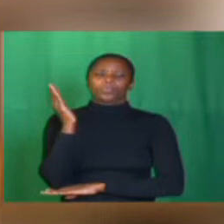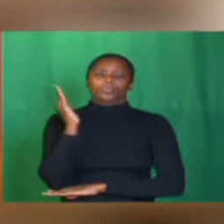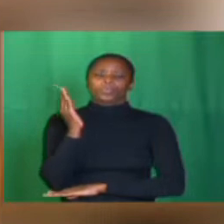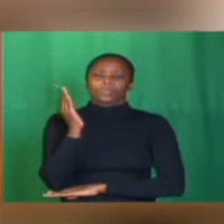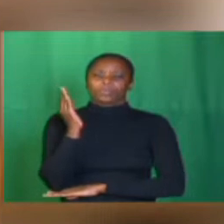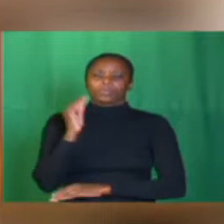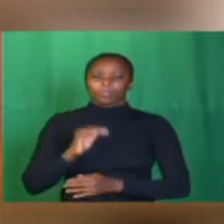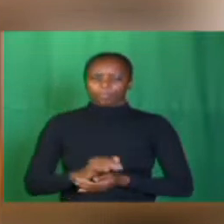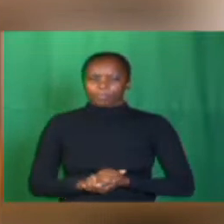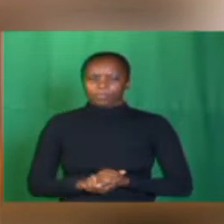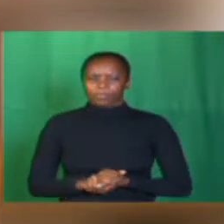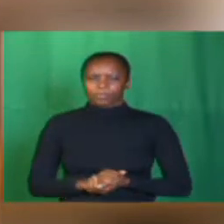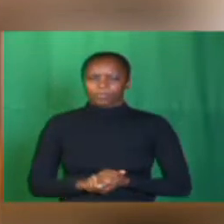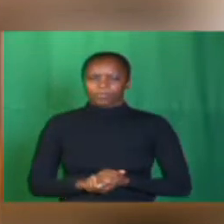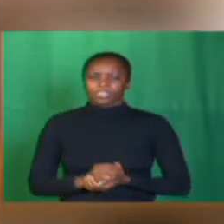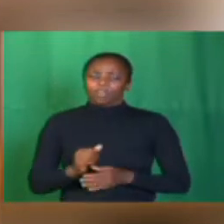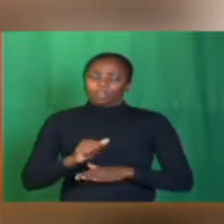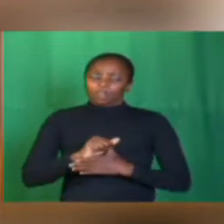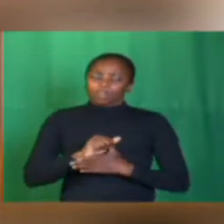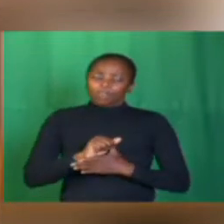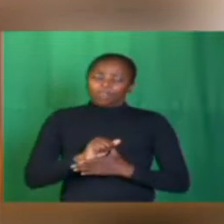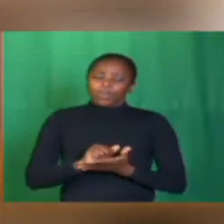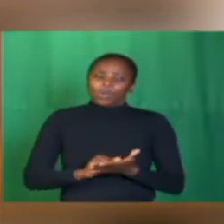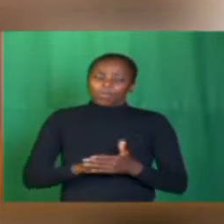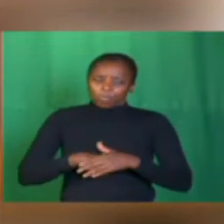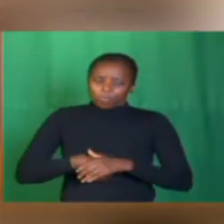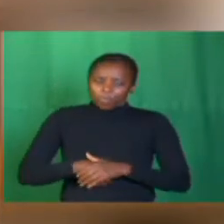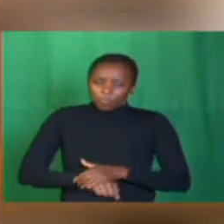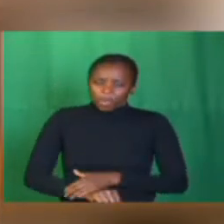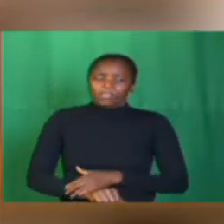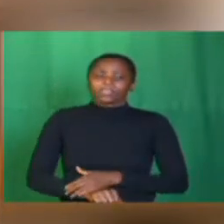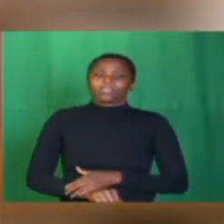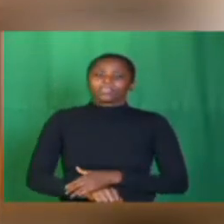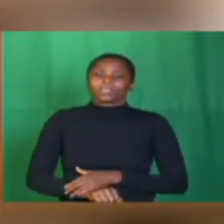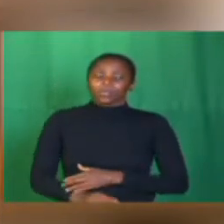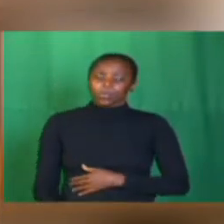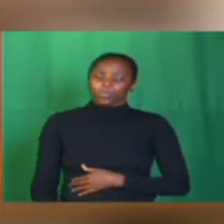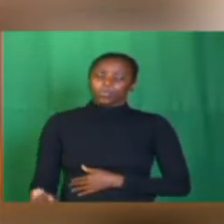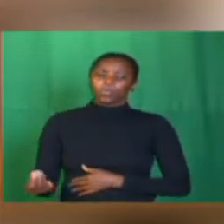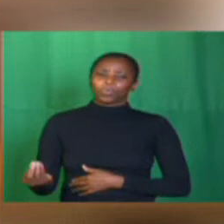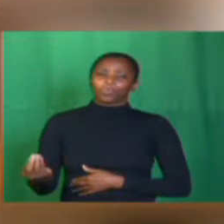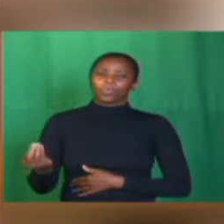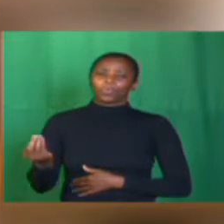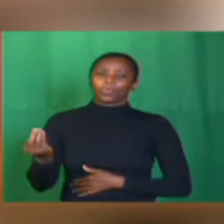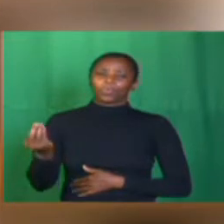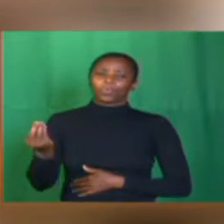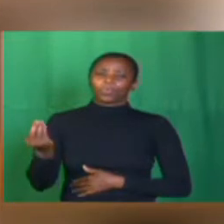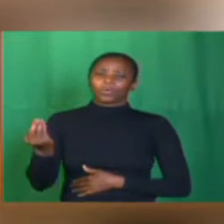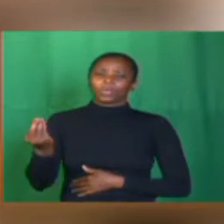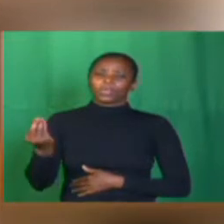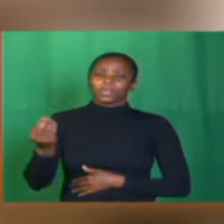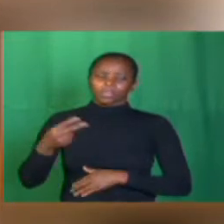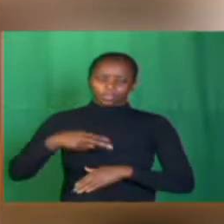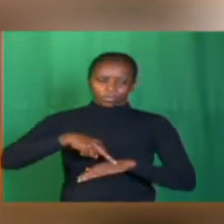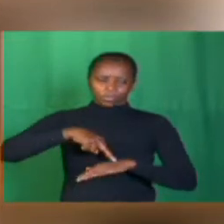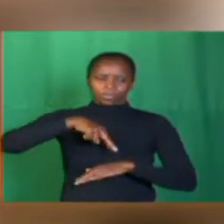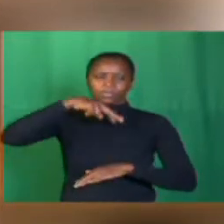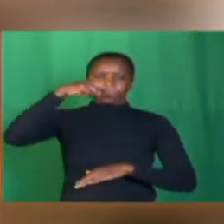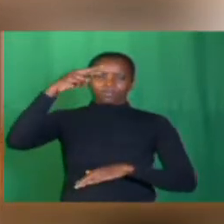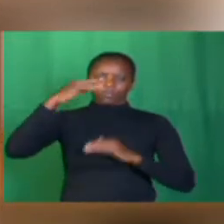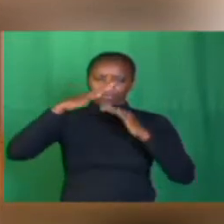From his birth to up to now that he is ascending to